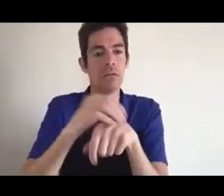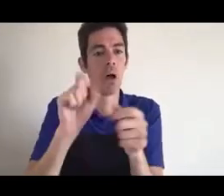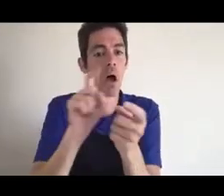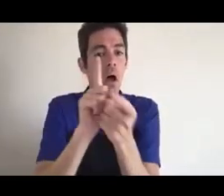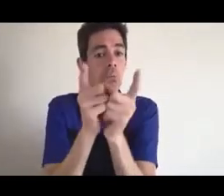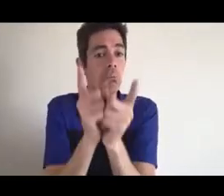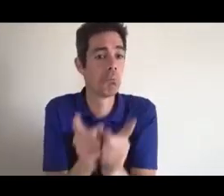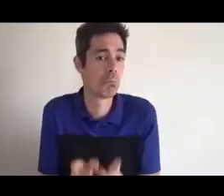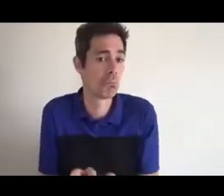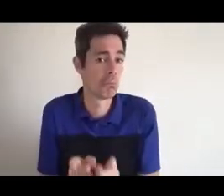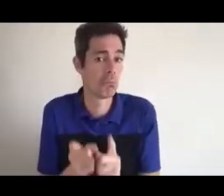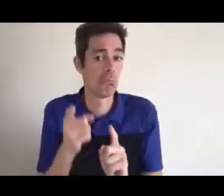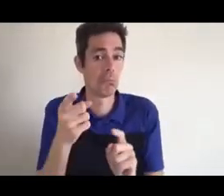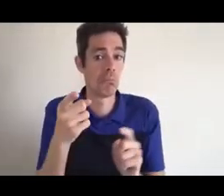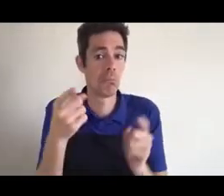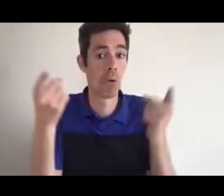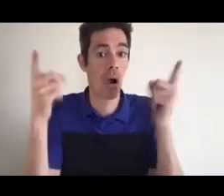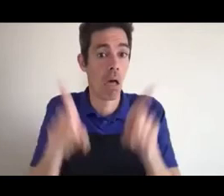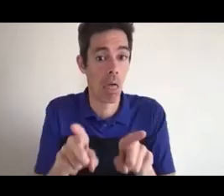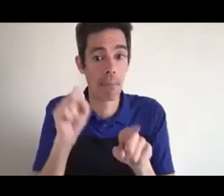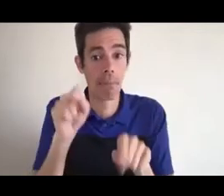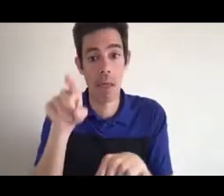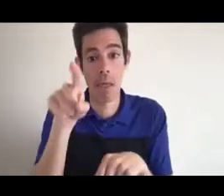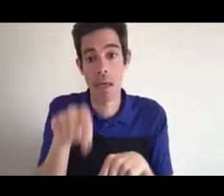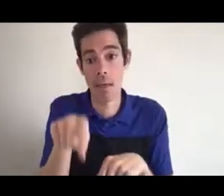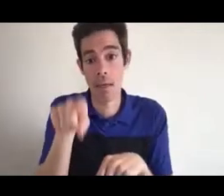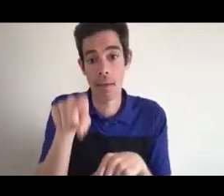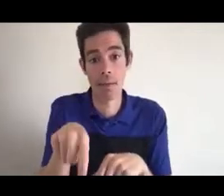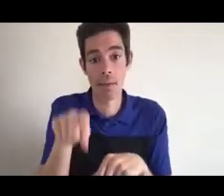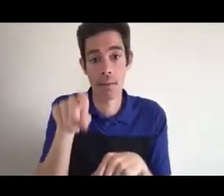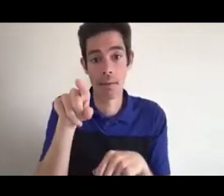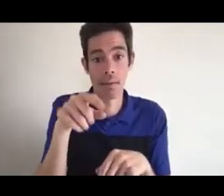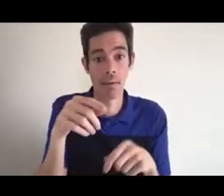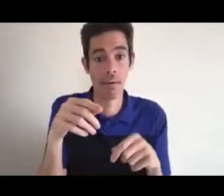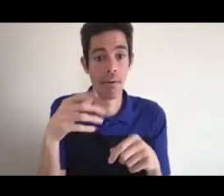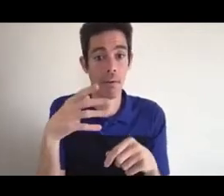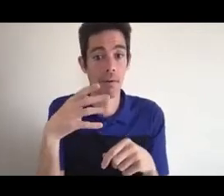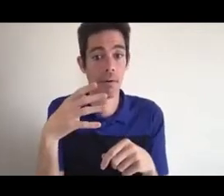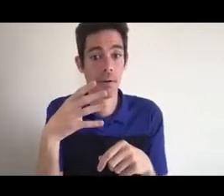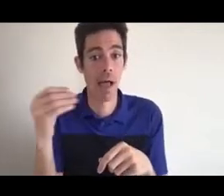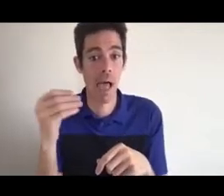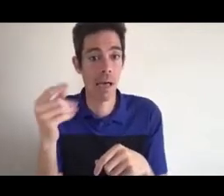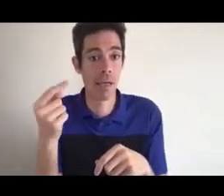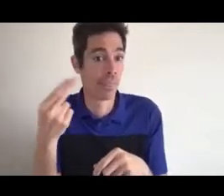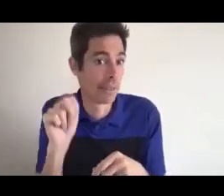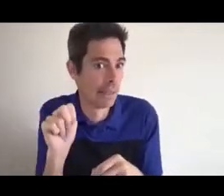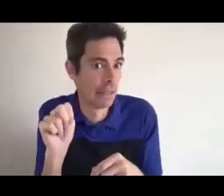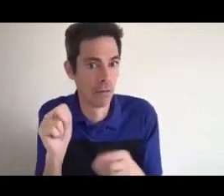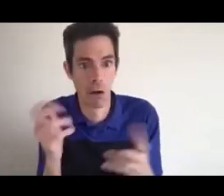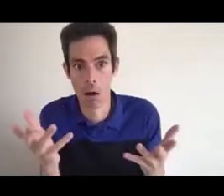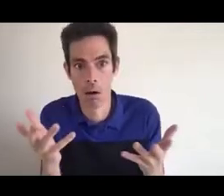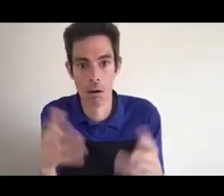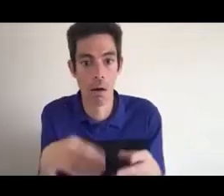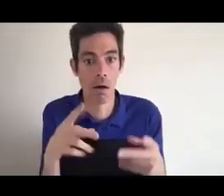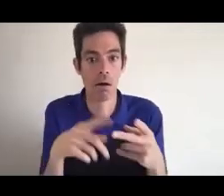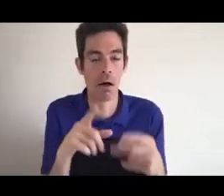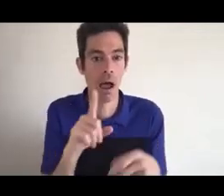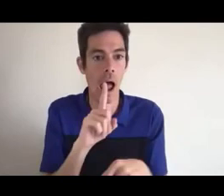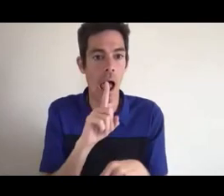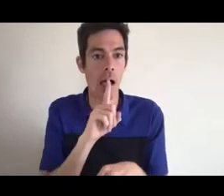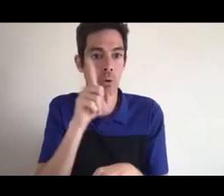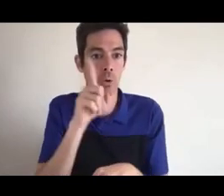quick. So in English, you could translate these this way. Happen could be translated as and